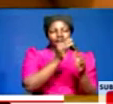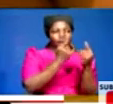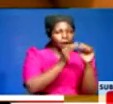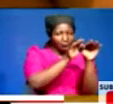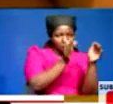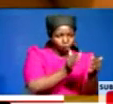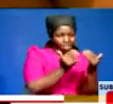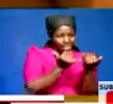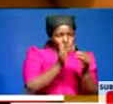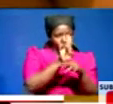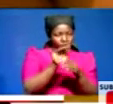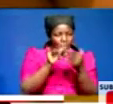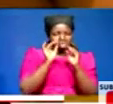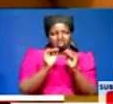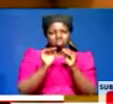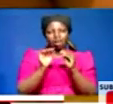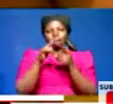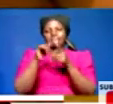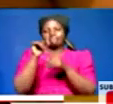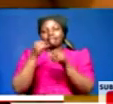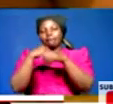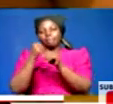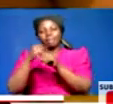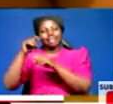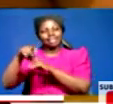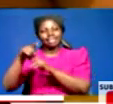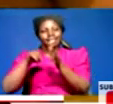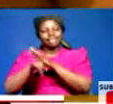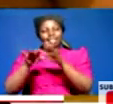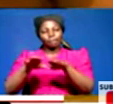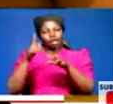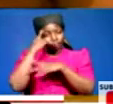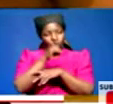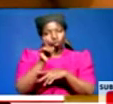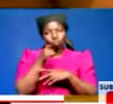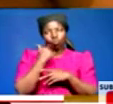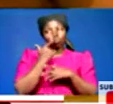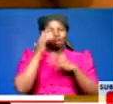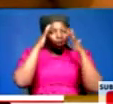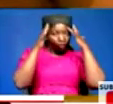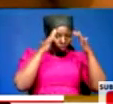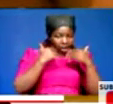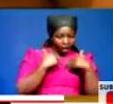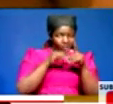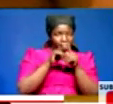this created a niche in the market for those with the creativity and passion to venture